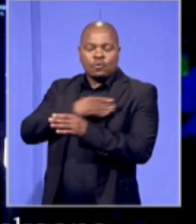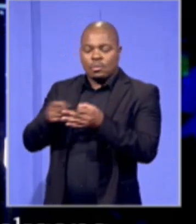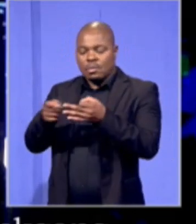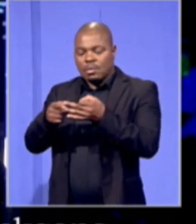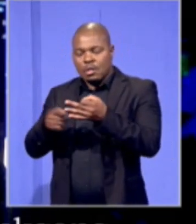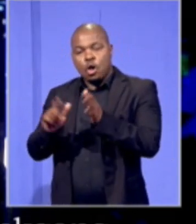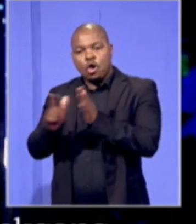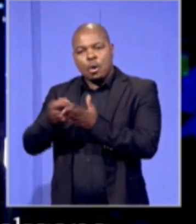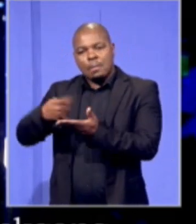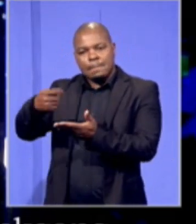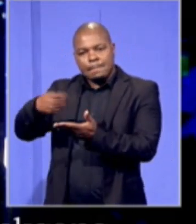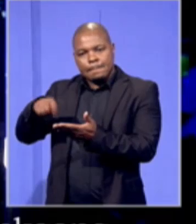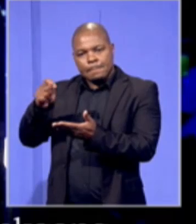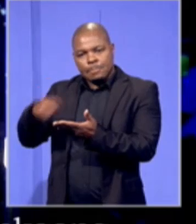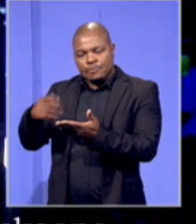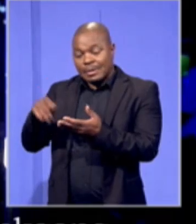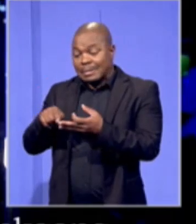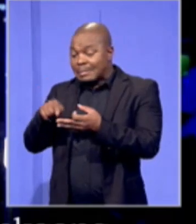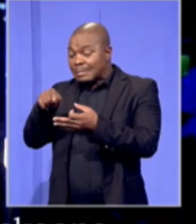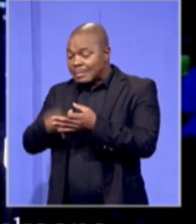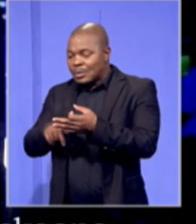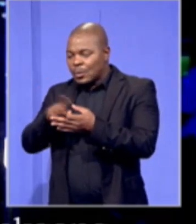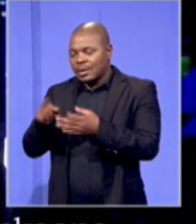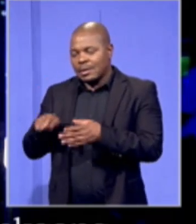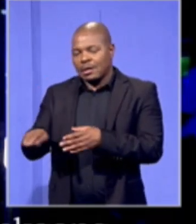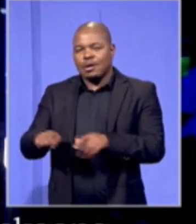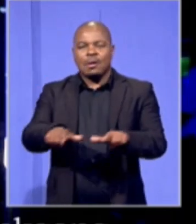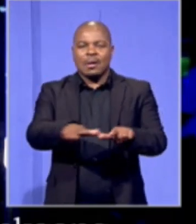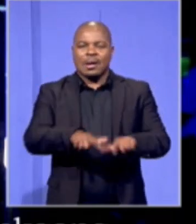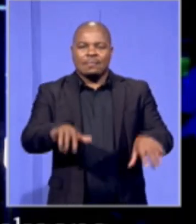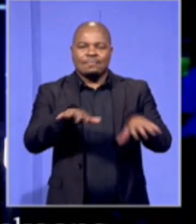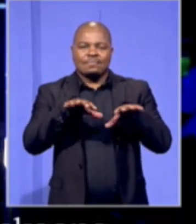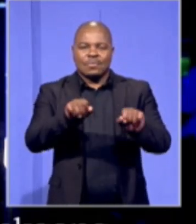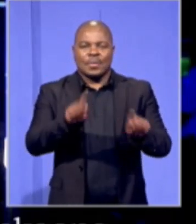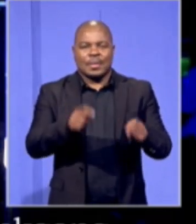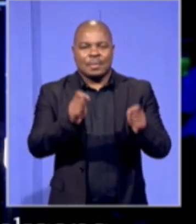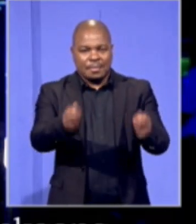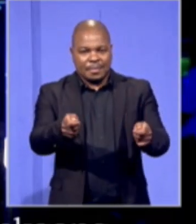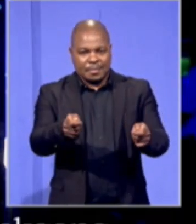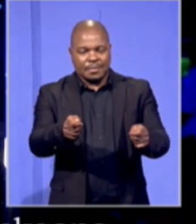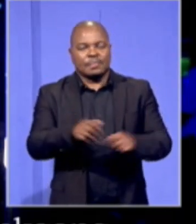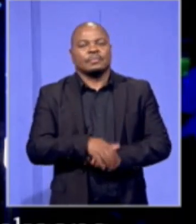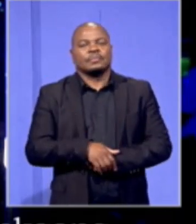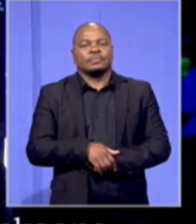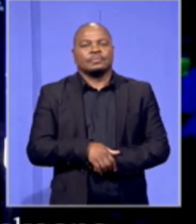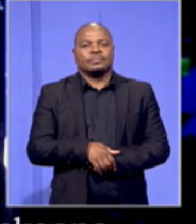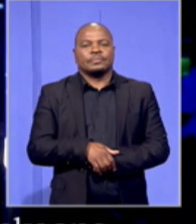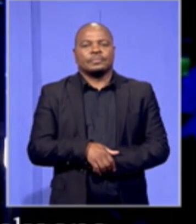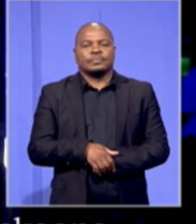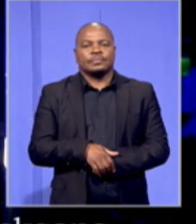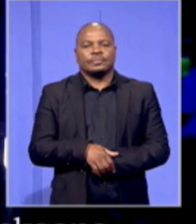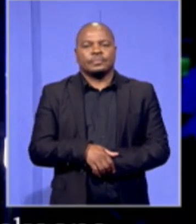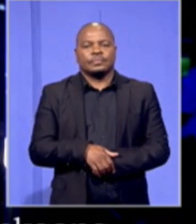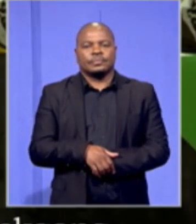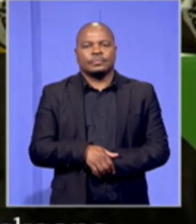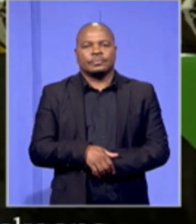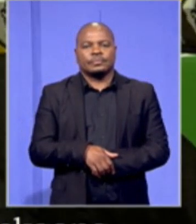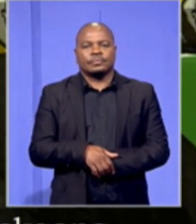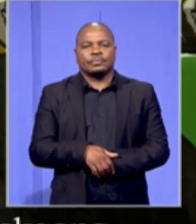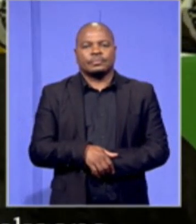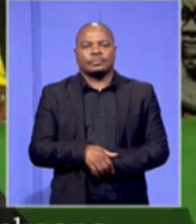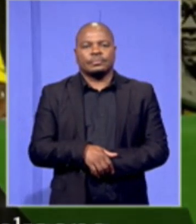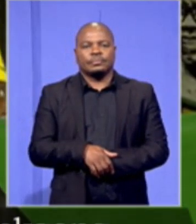molao tse kenyeletsang molao o dumellang mmuso ho nka thepa ho beng ba yona bao eseng ba molao.